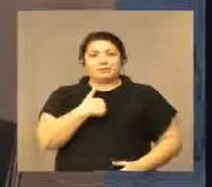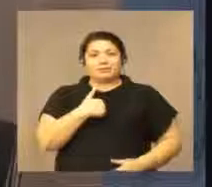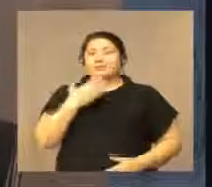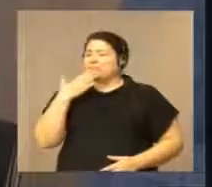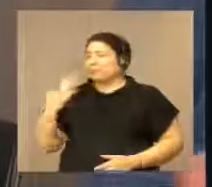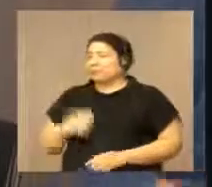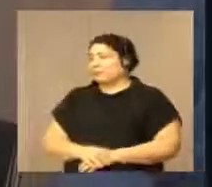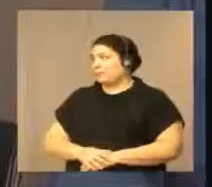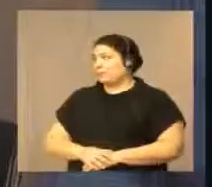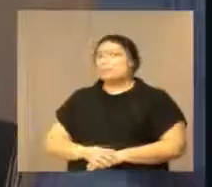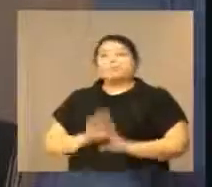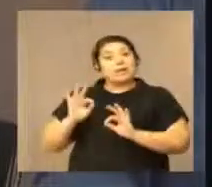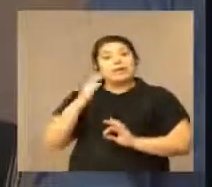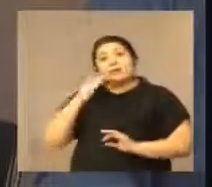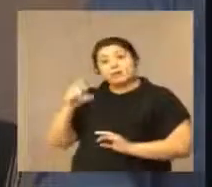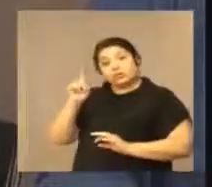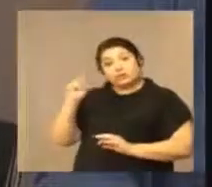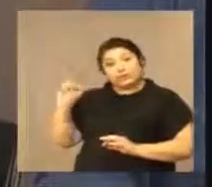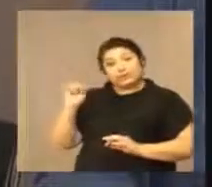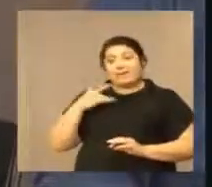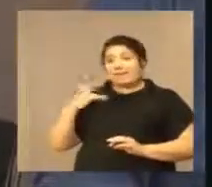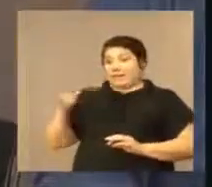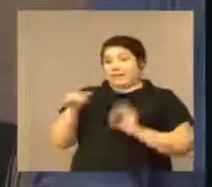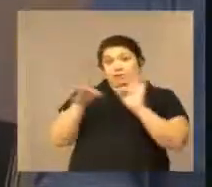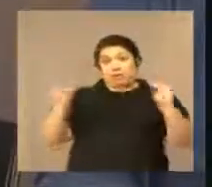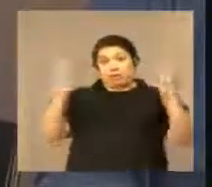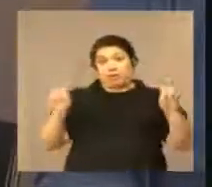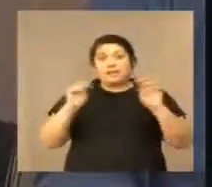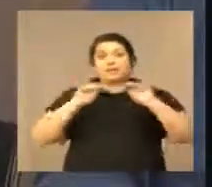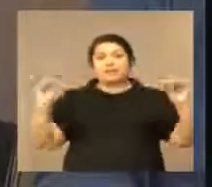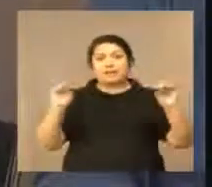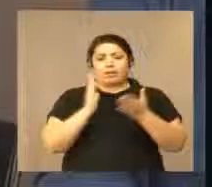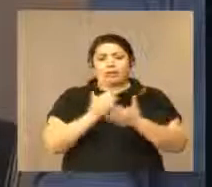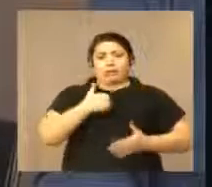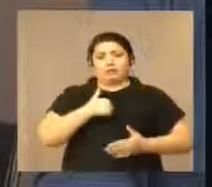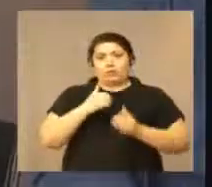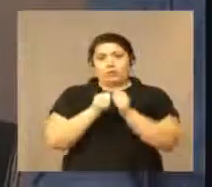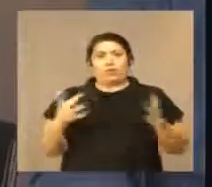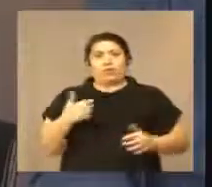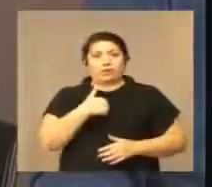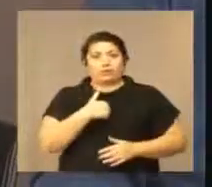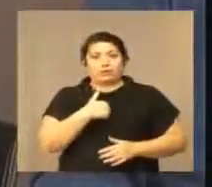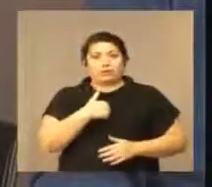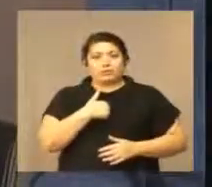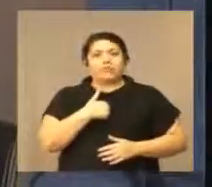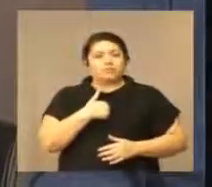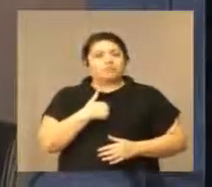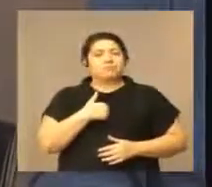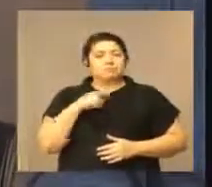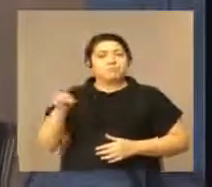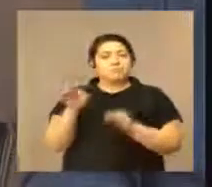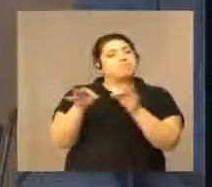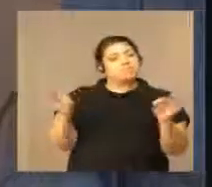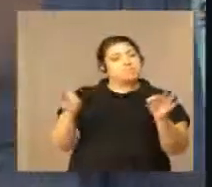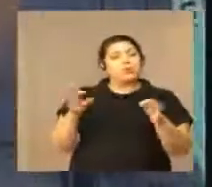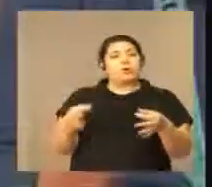Doreen. I think that last line, nothing about us without us, is probably the most important thing that we